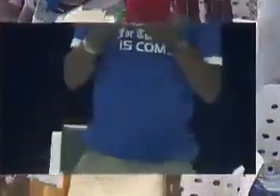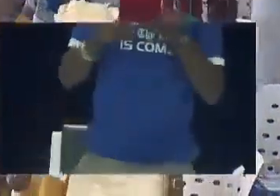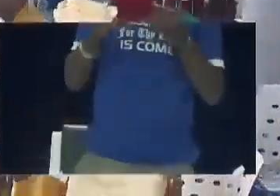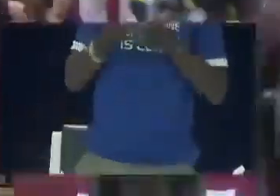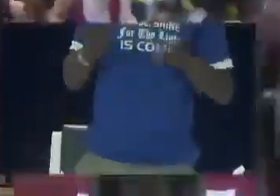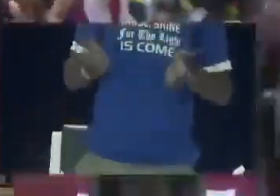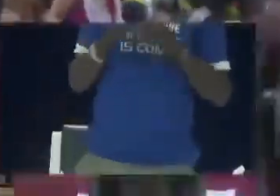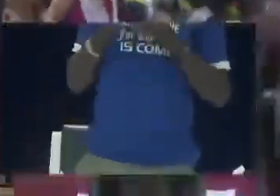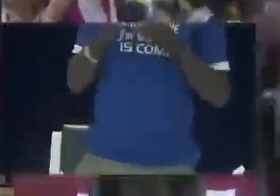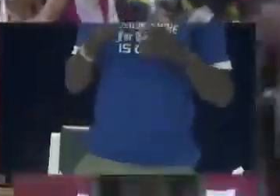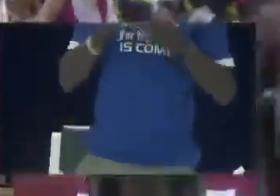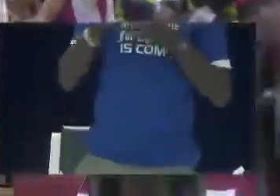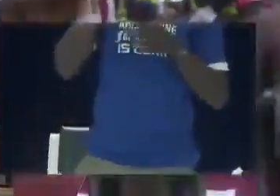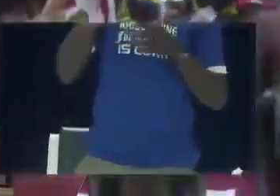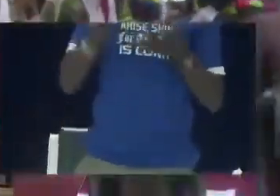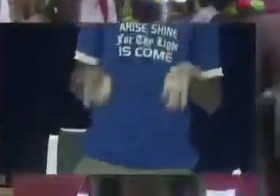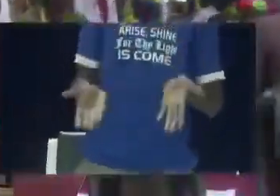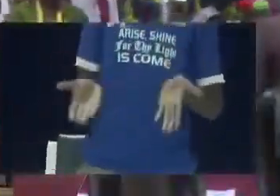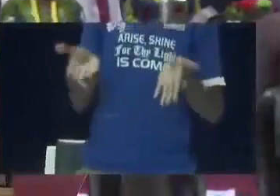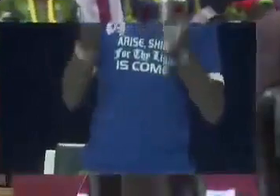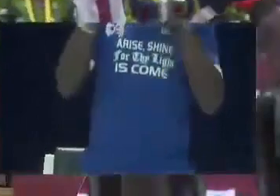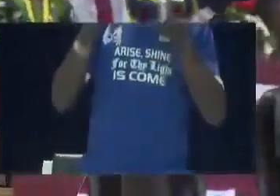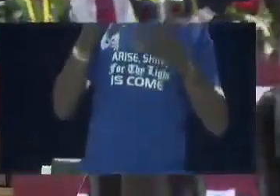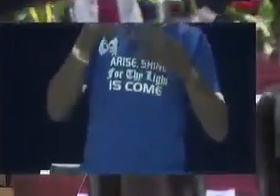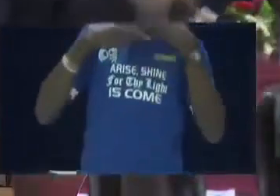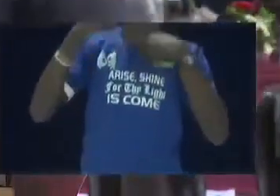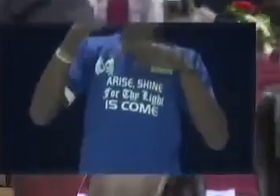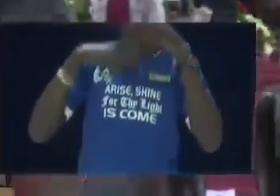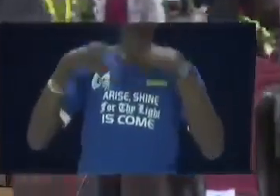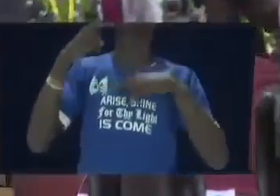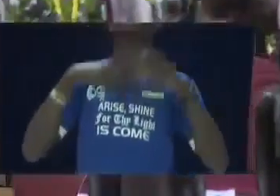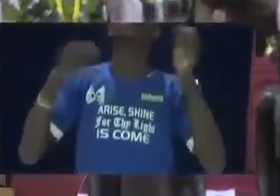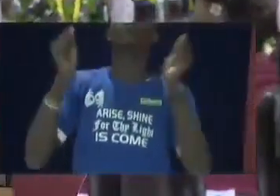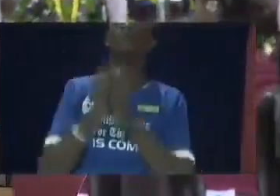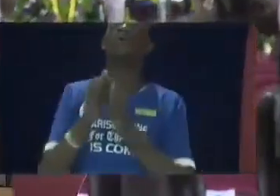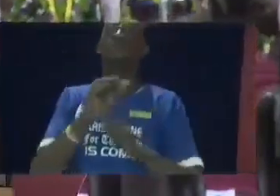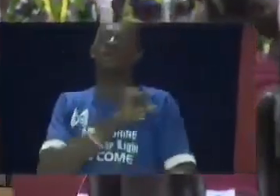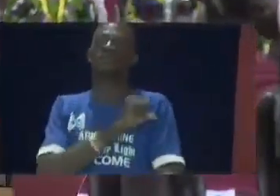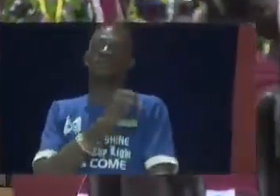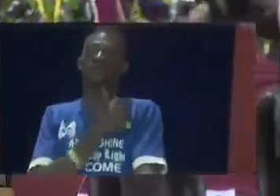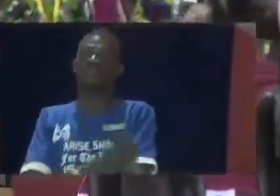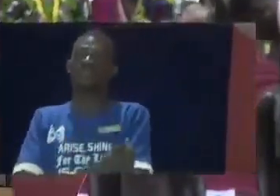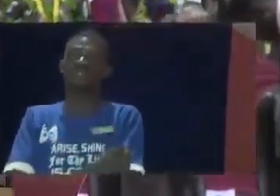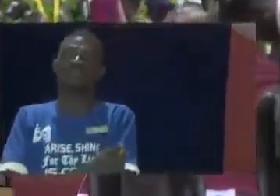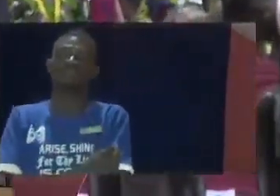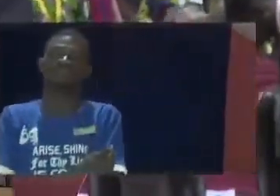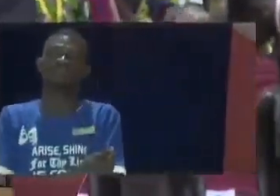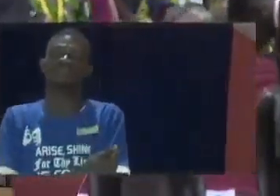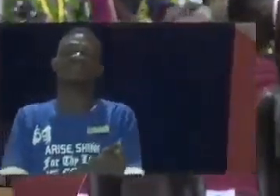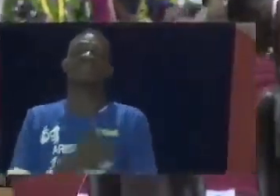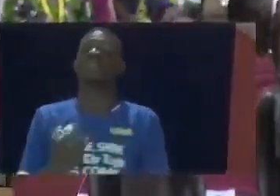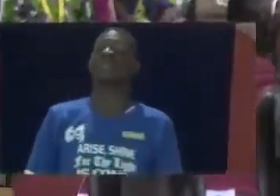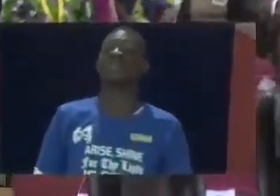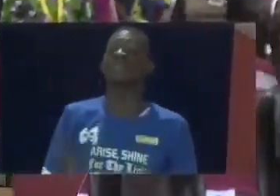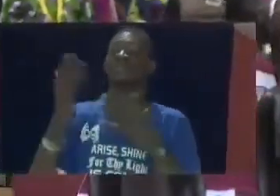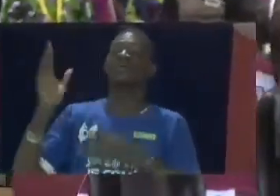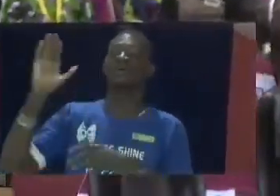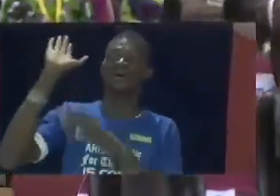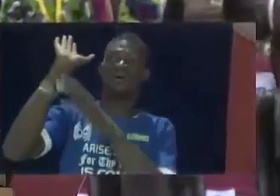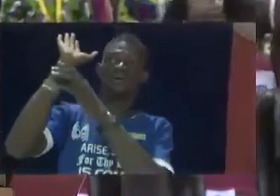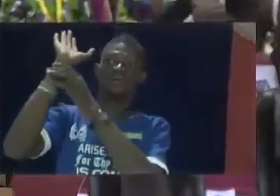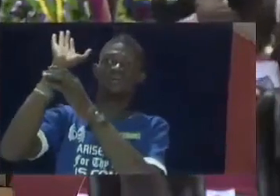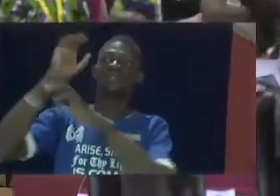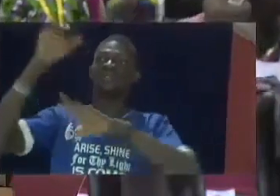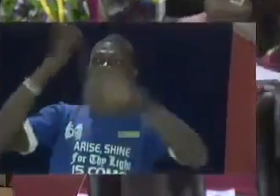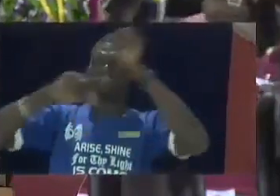courage, and you will lift your voice with authority. Okay? Lift your right hand to heaven.